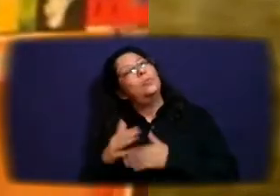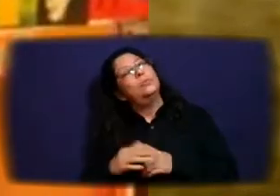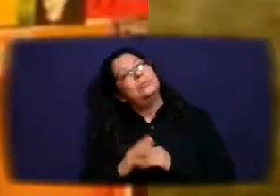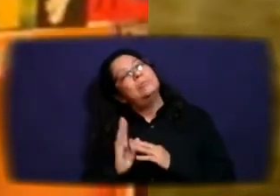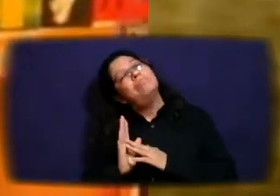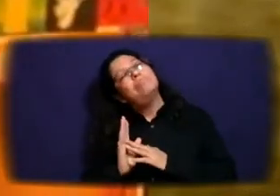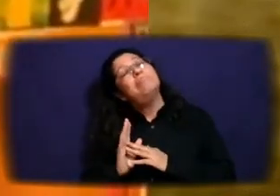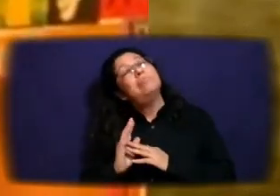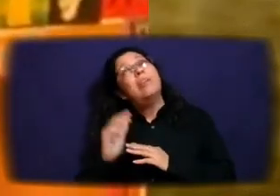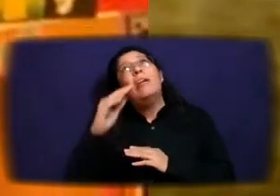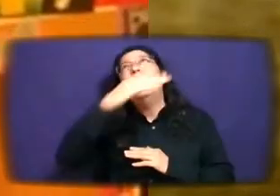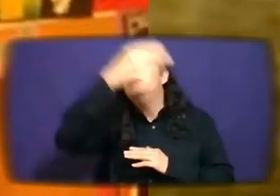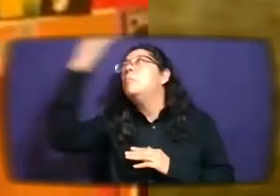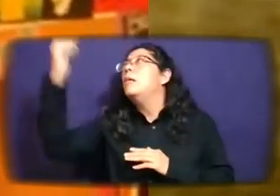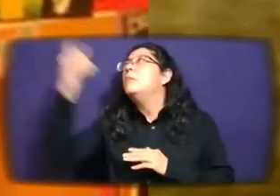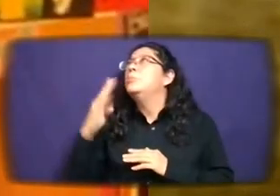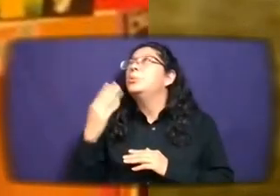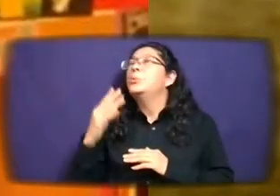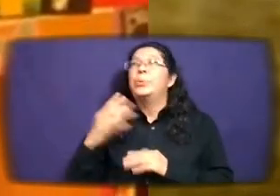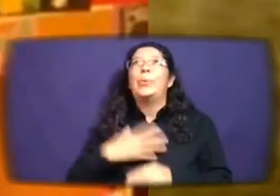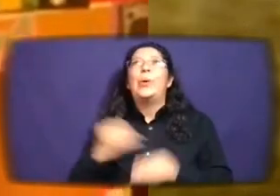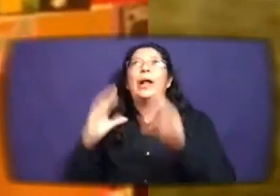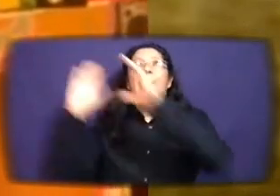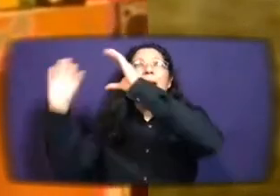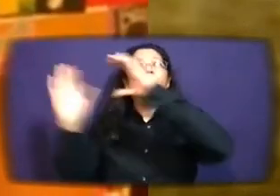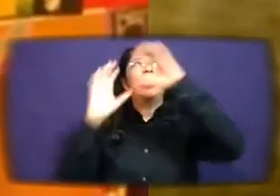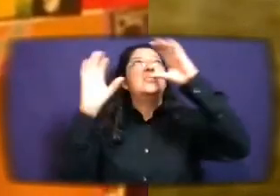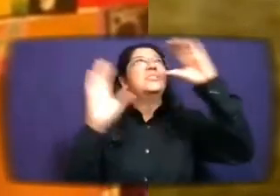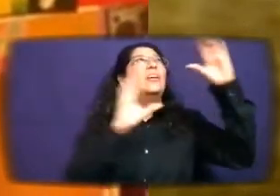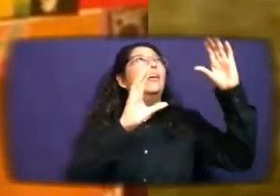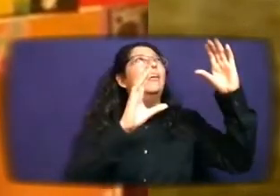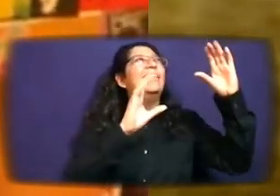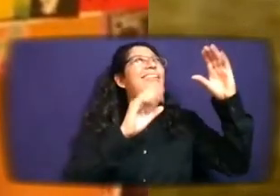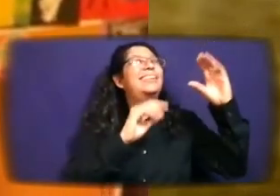White clouds painted on the ceiling, blue.